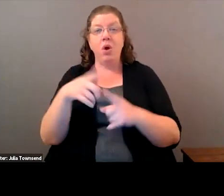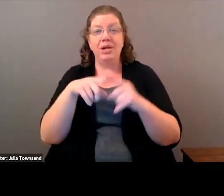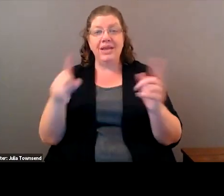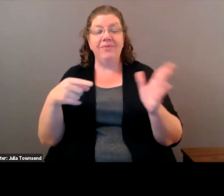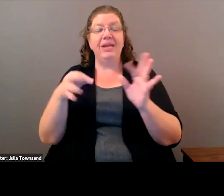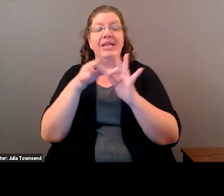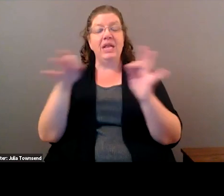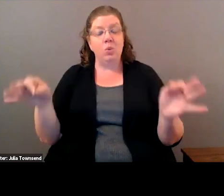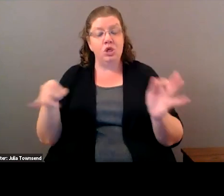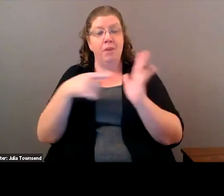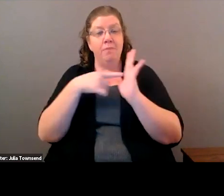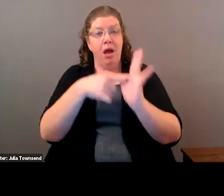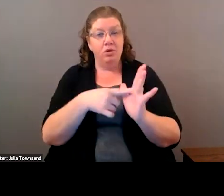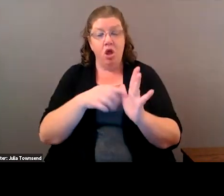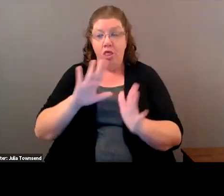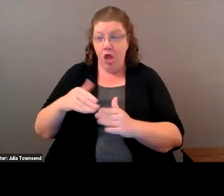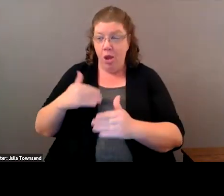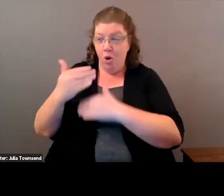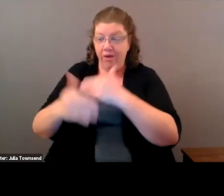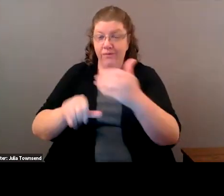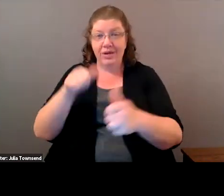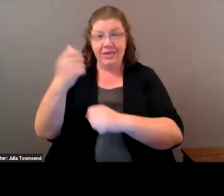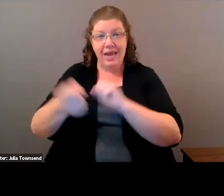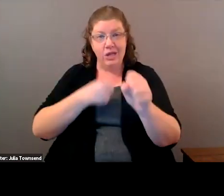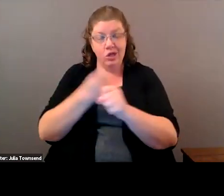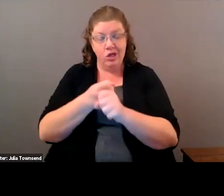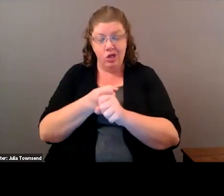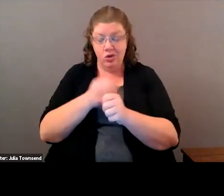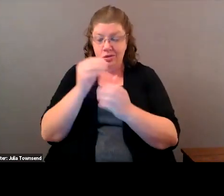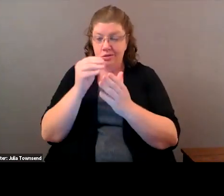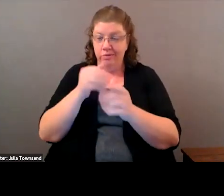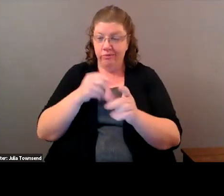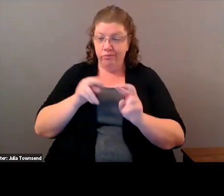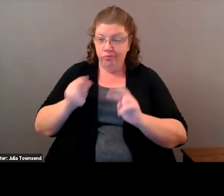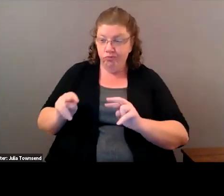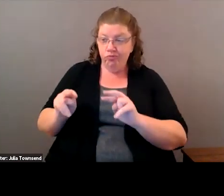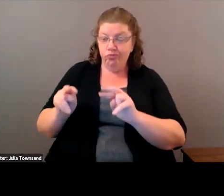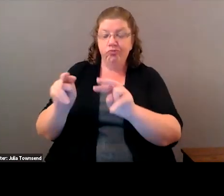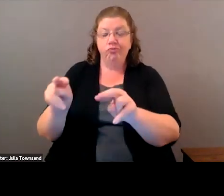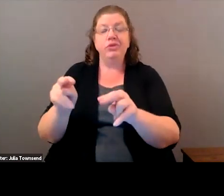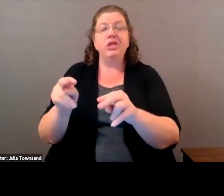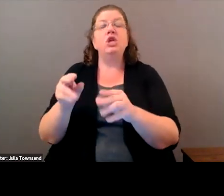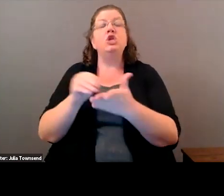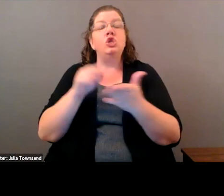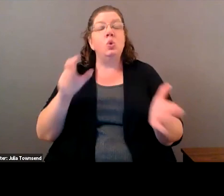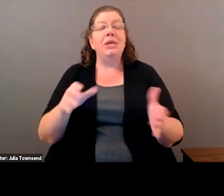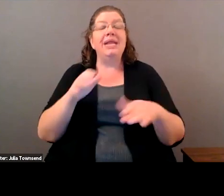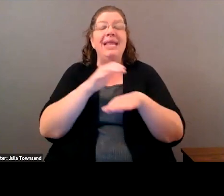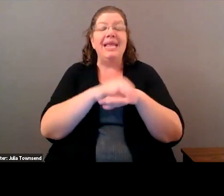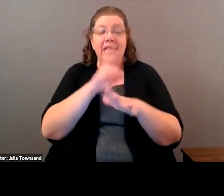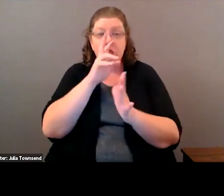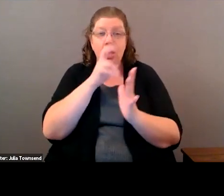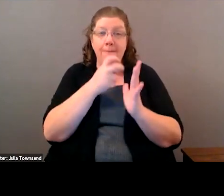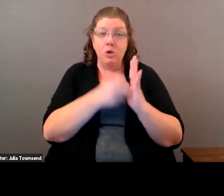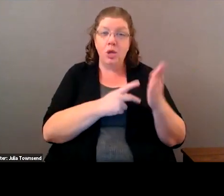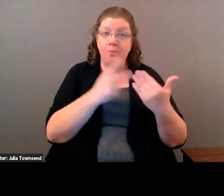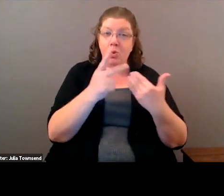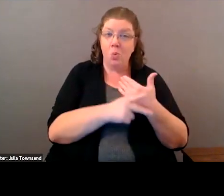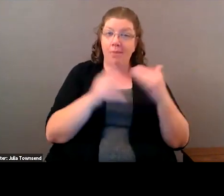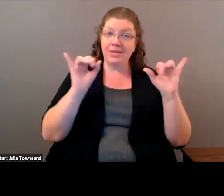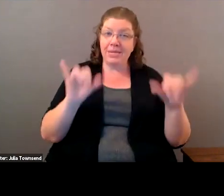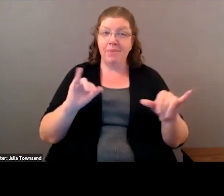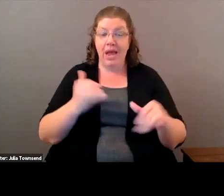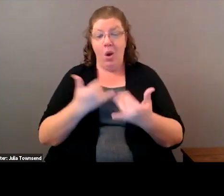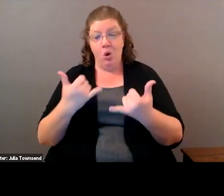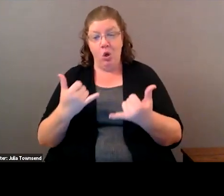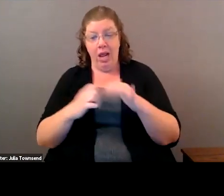They followed their progress over 10 years, and the results show that students in English immersion programs, those similar to our current elementary